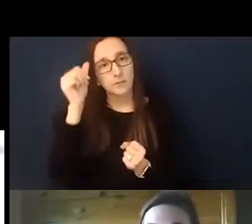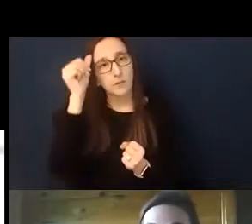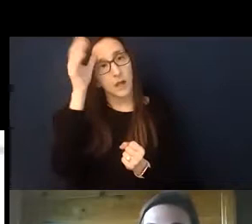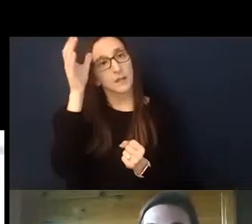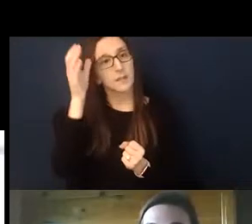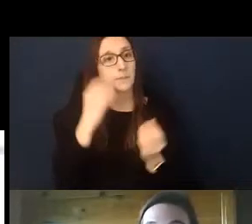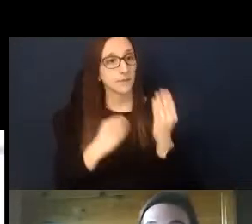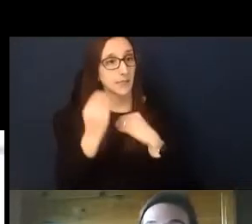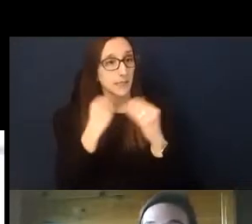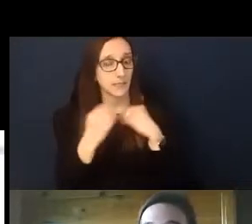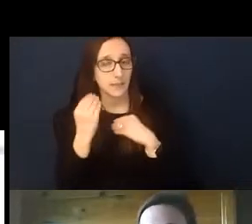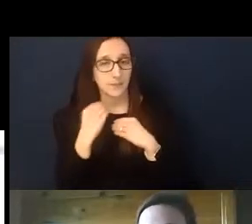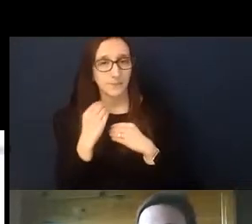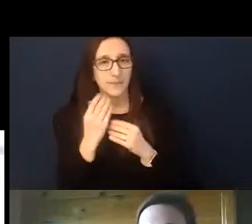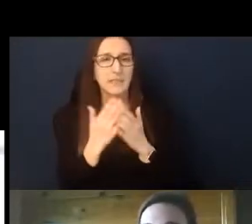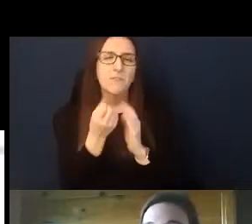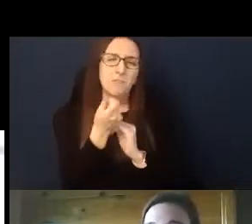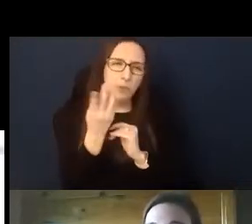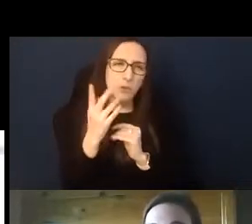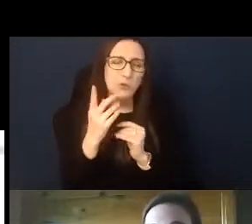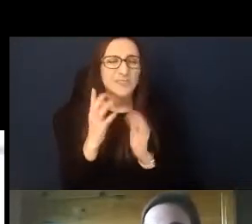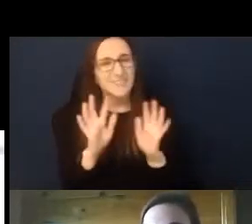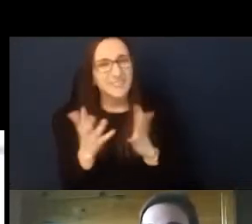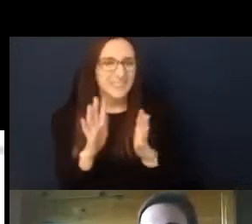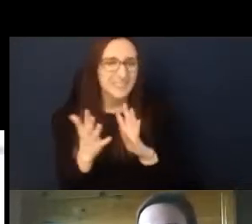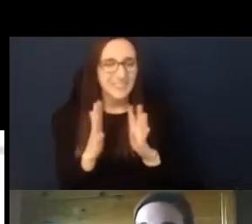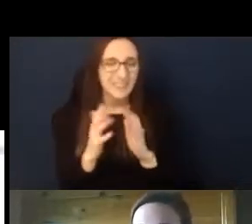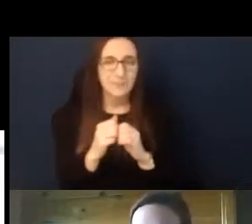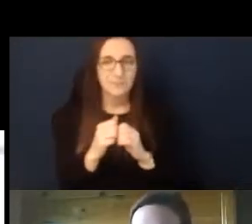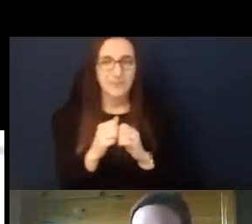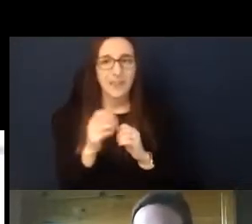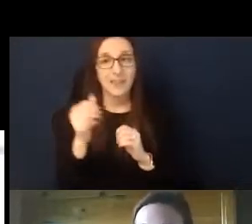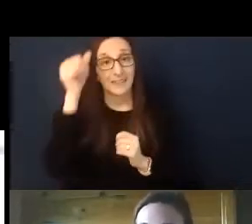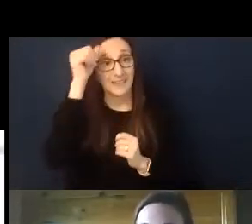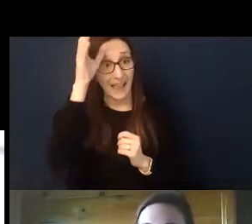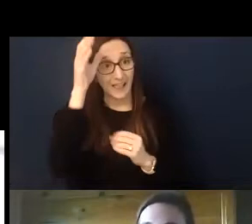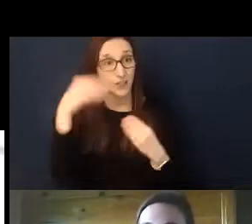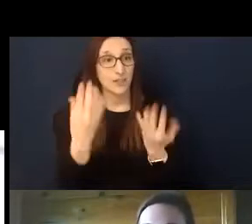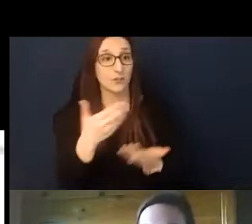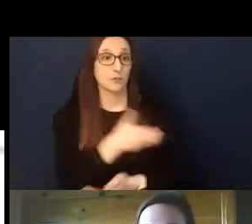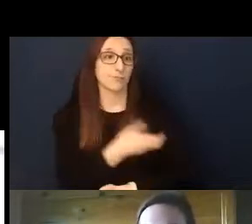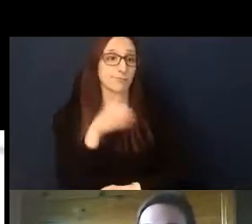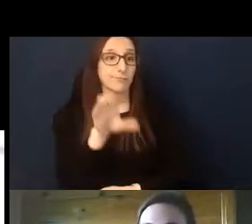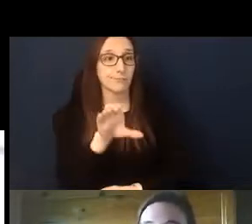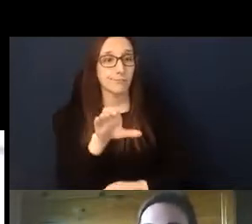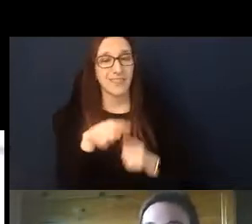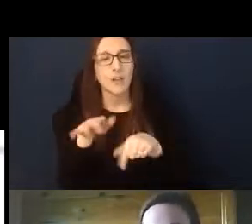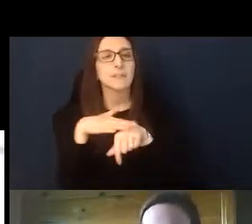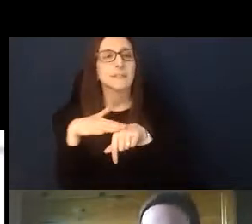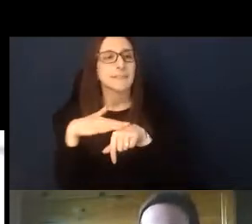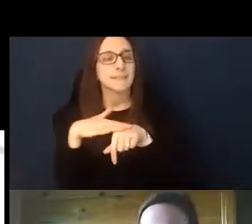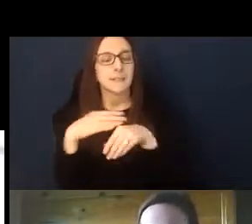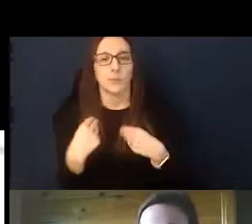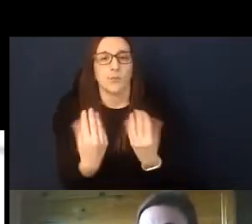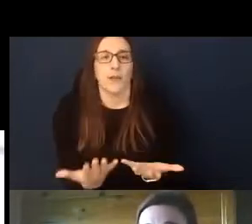There are little hiccups, I think knowledge is power, and they're just touching on the surface of providing